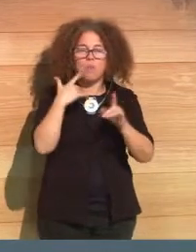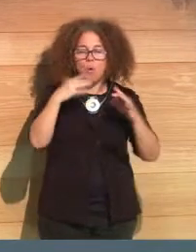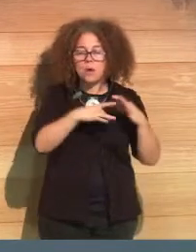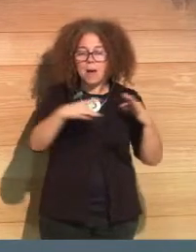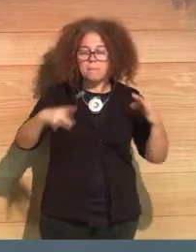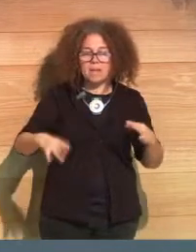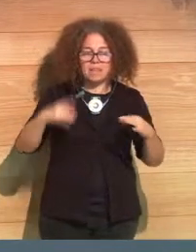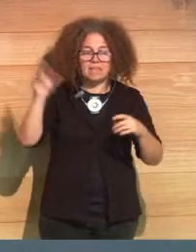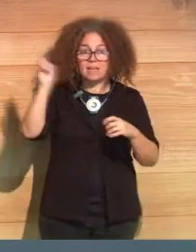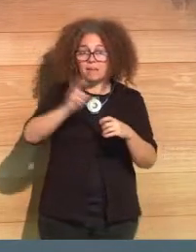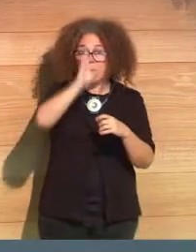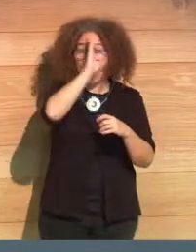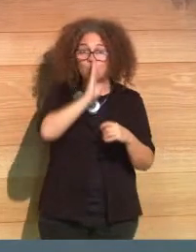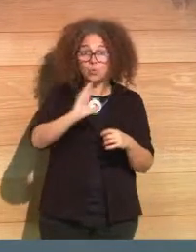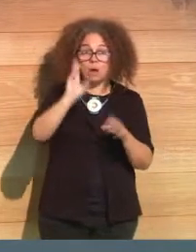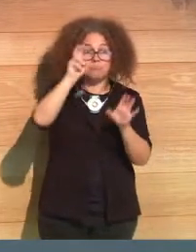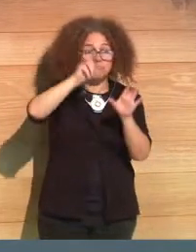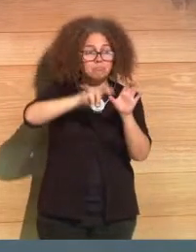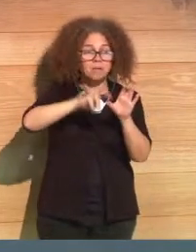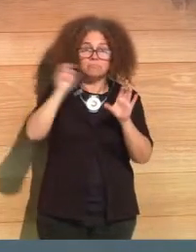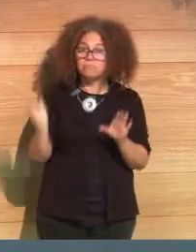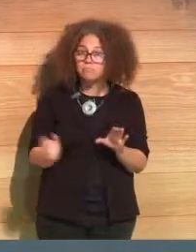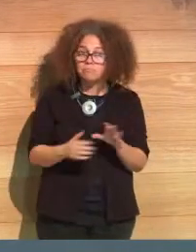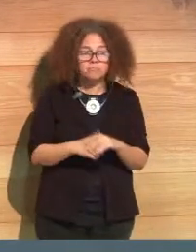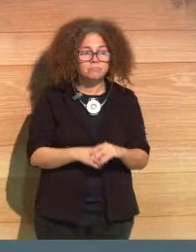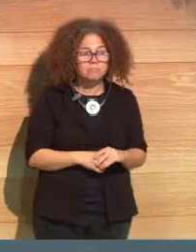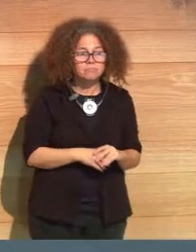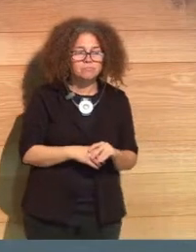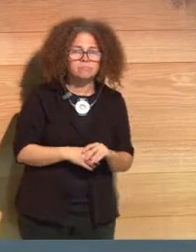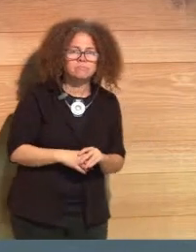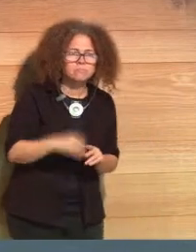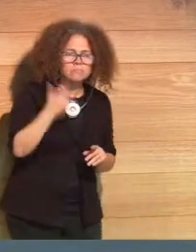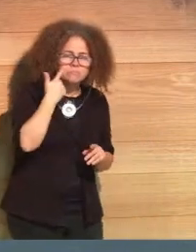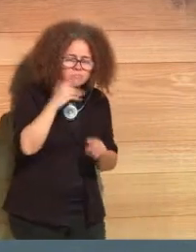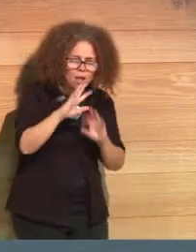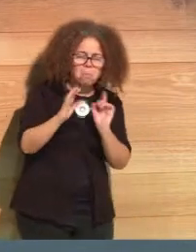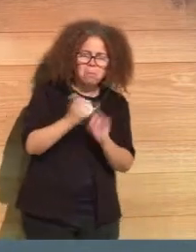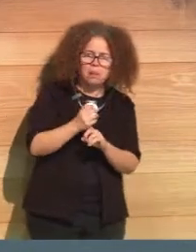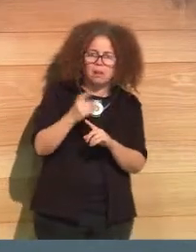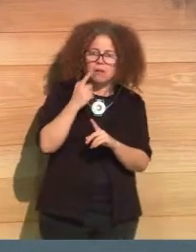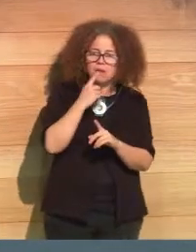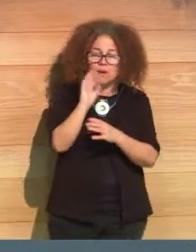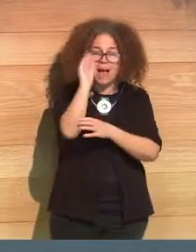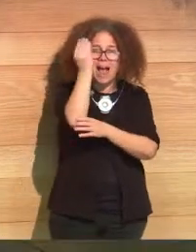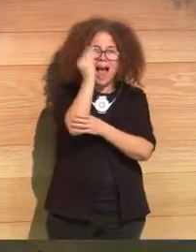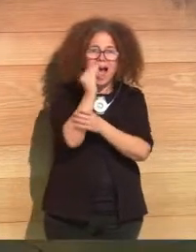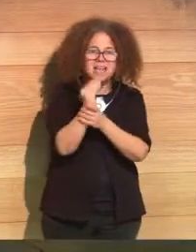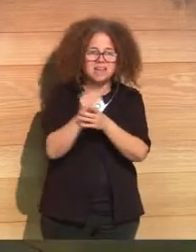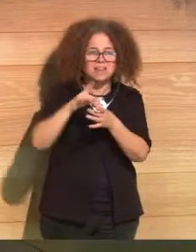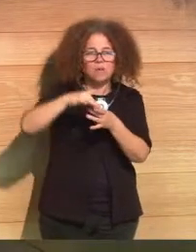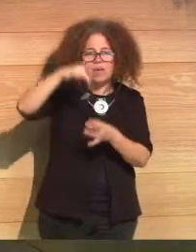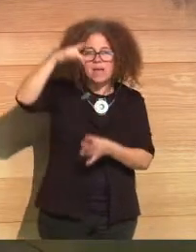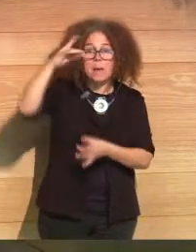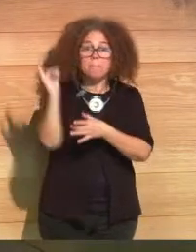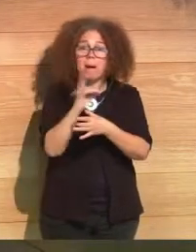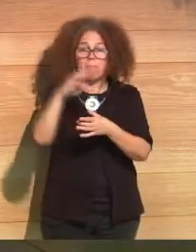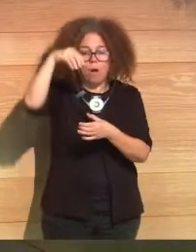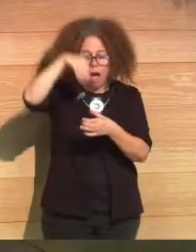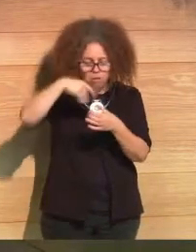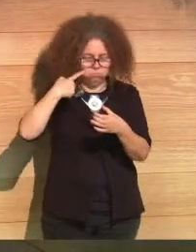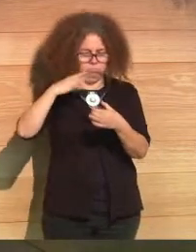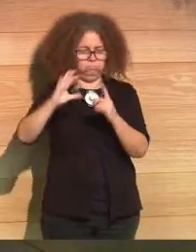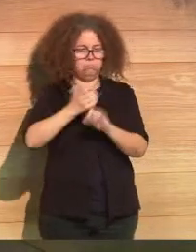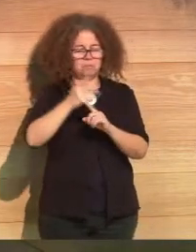And she's actually found in a bamboo, and there's a long story. So when Juliette found